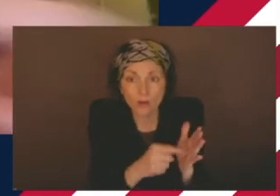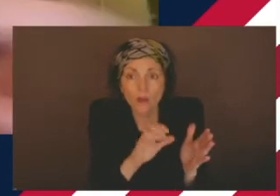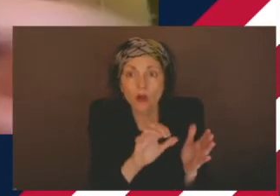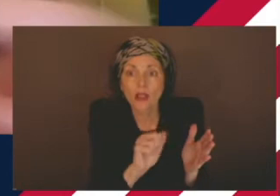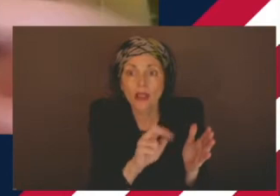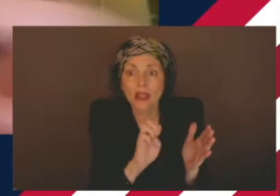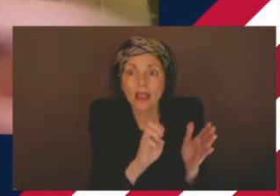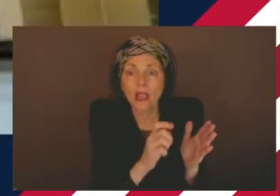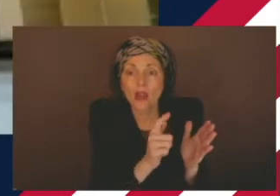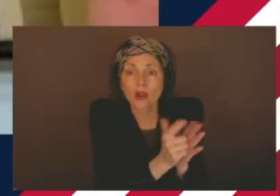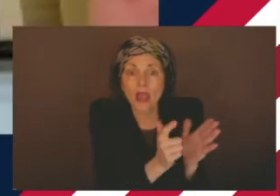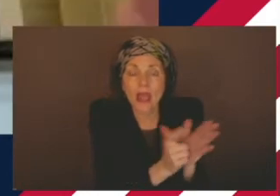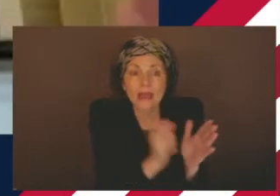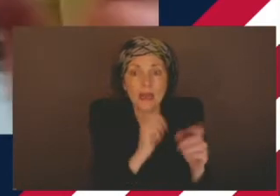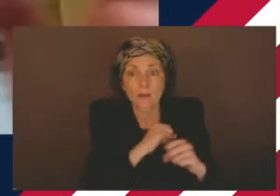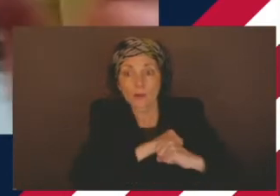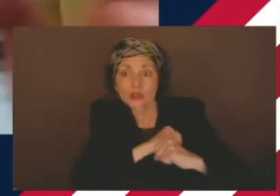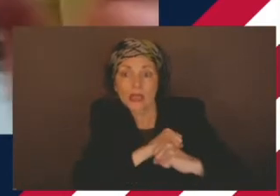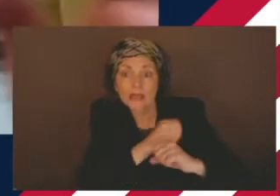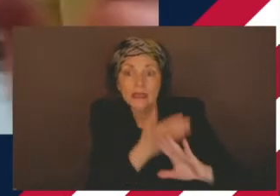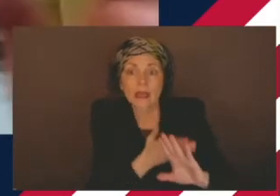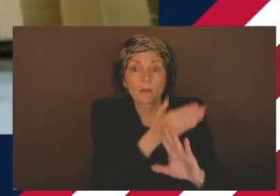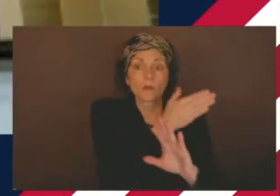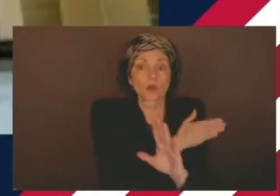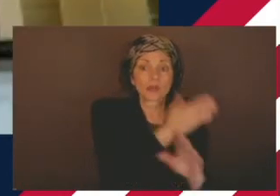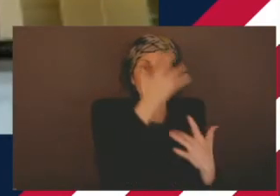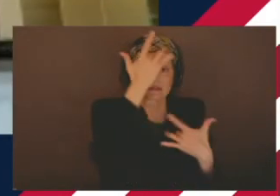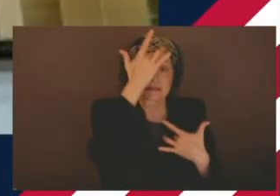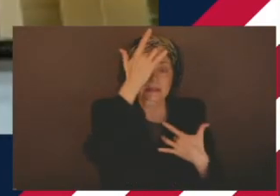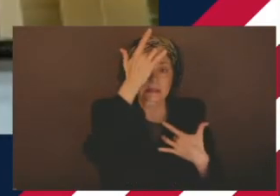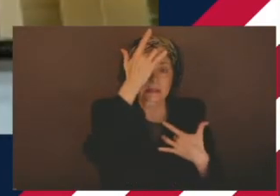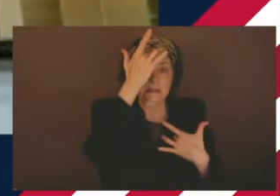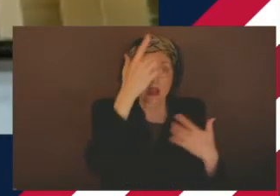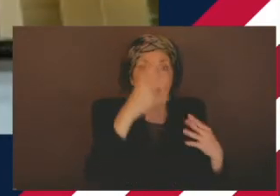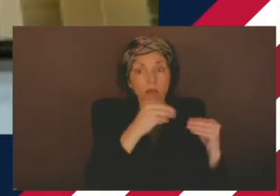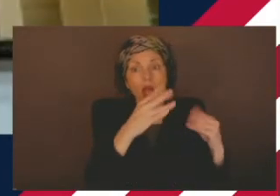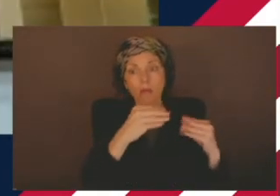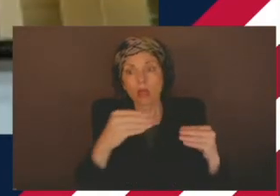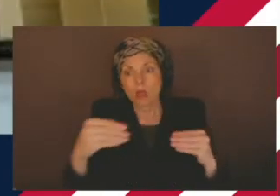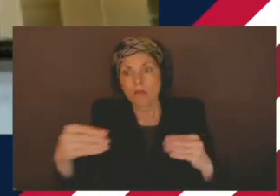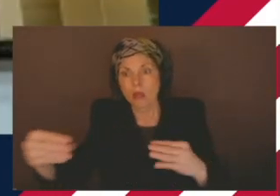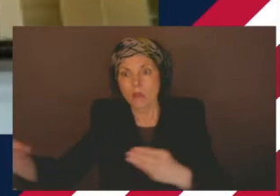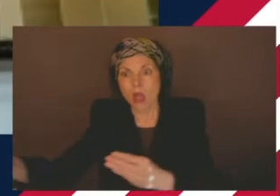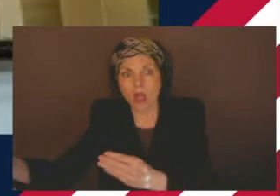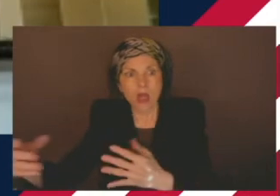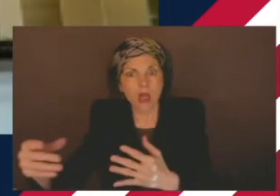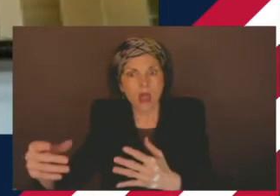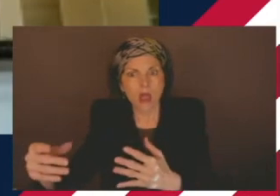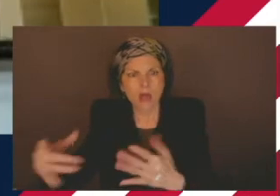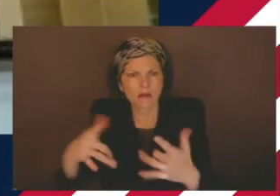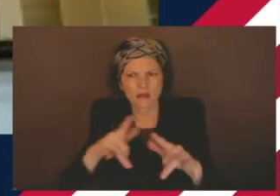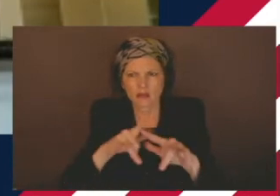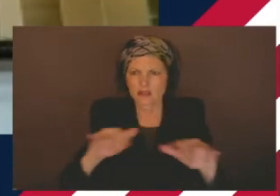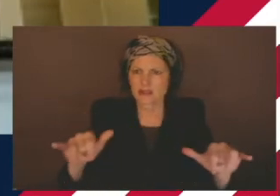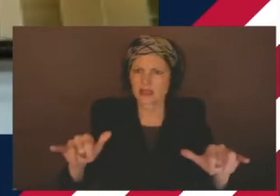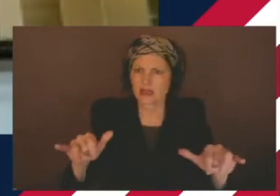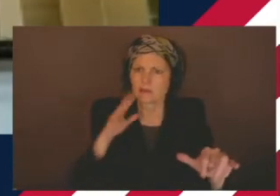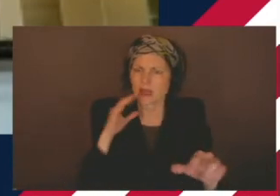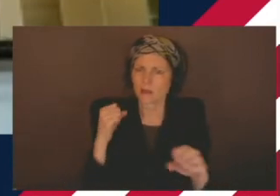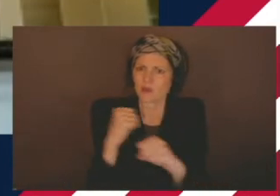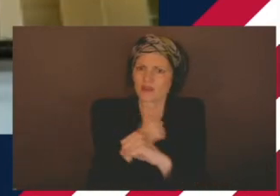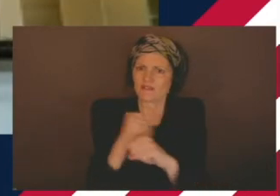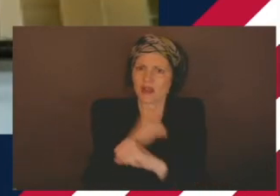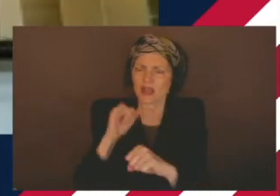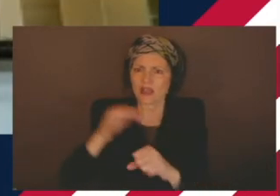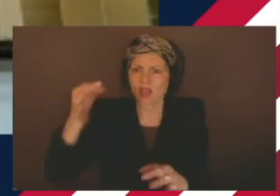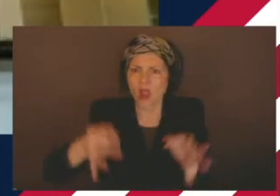pre-existing conditions and blah, blah, blah, blah. At the same time, when he was fighting the court case to